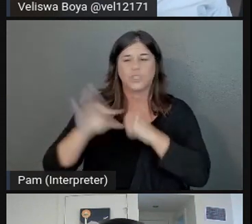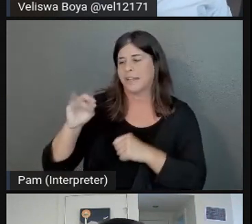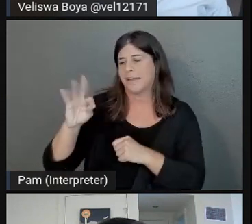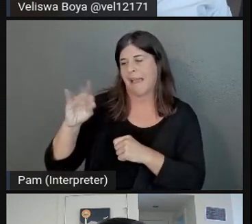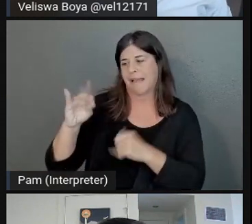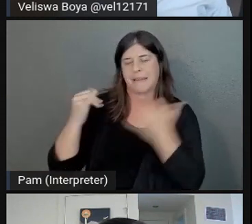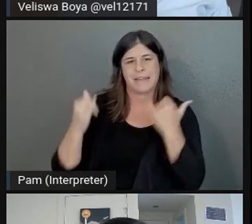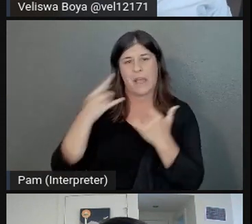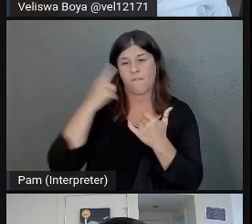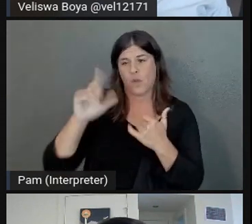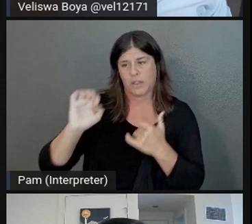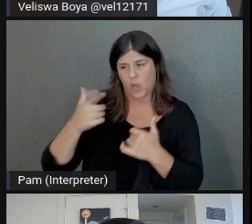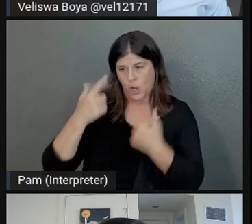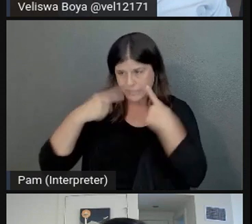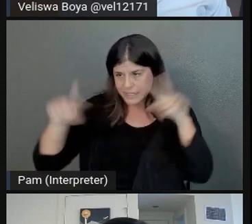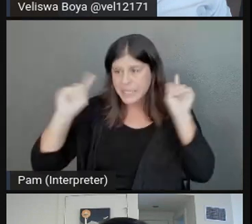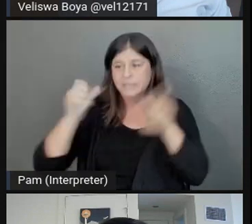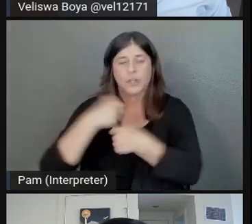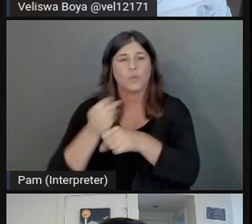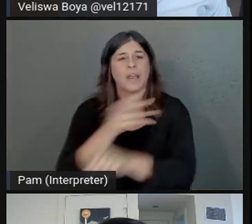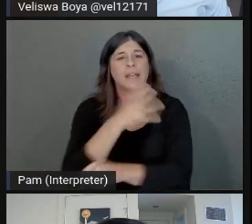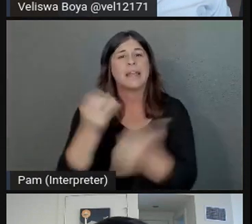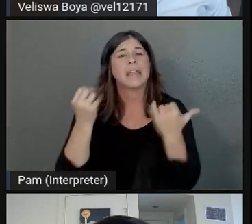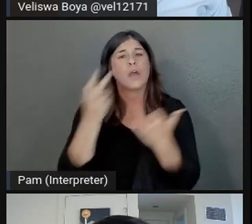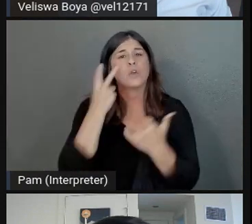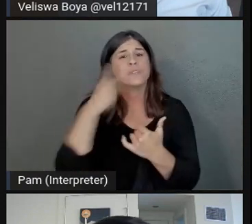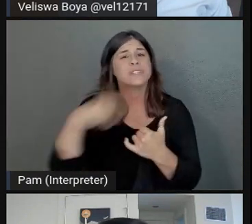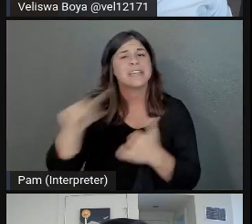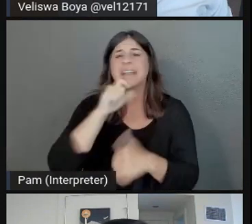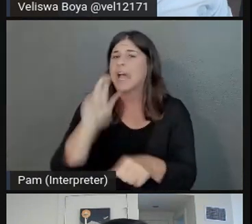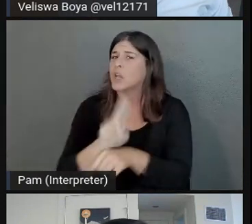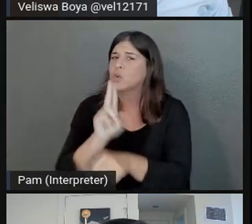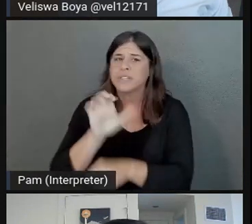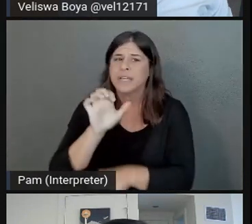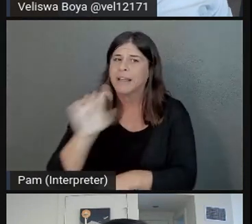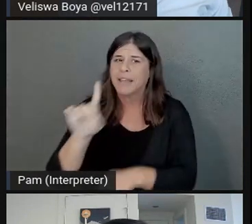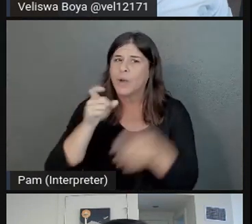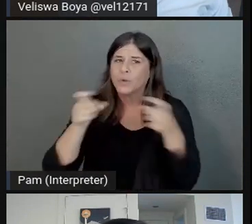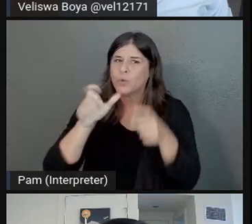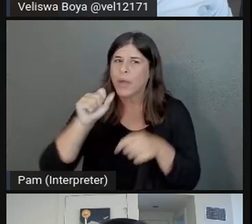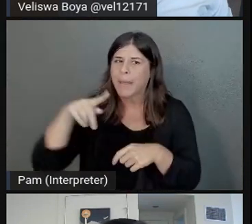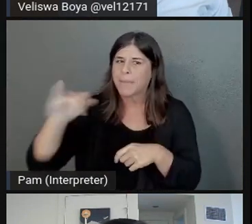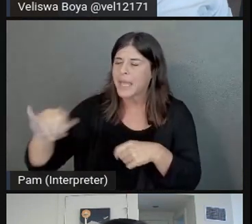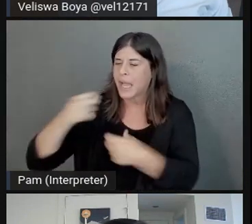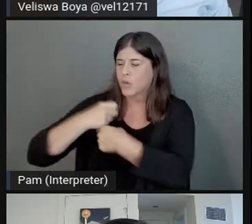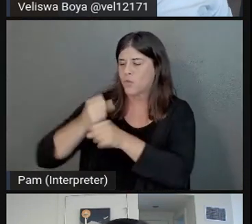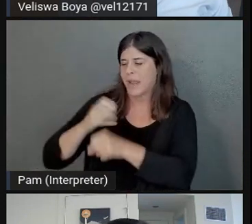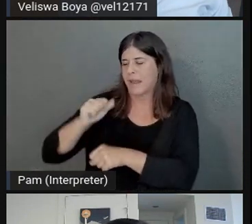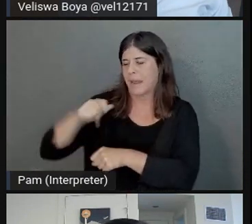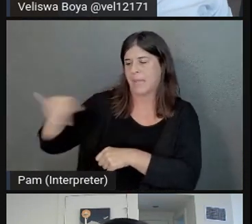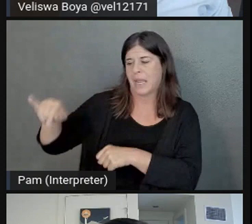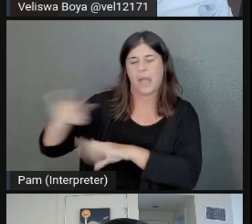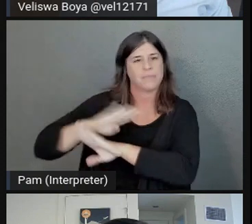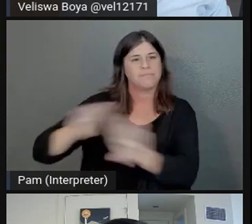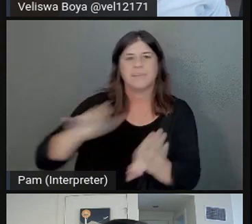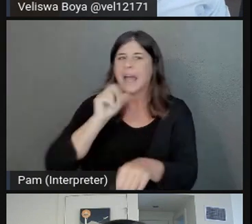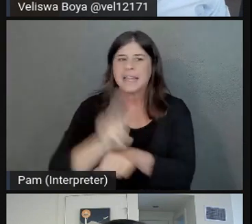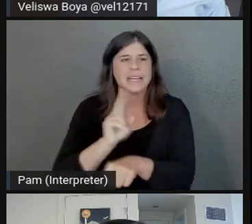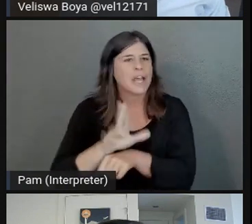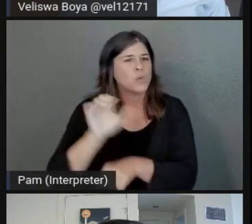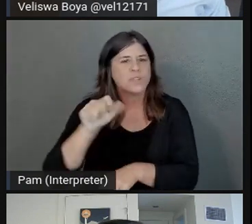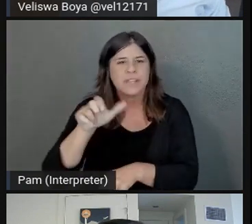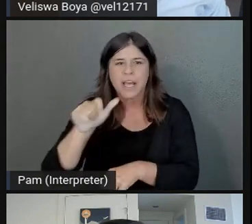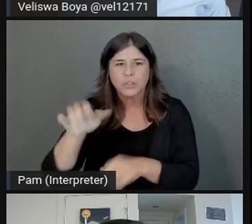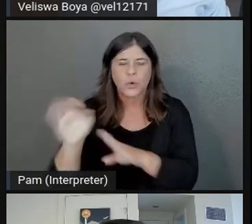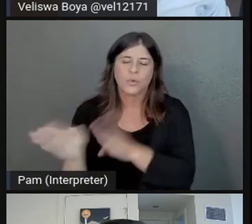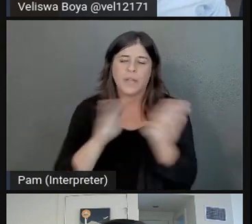is successfully created. And as you see, I created this not using Cloud Control APIs, create APIs. Neither did I use the console. I used the